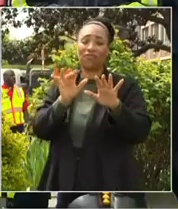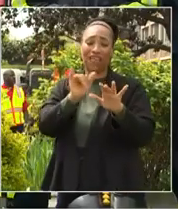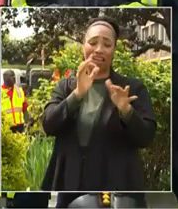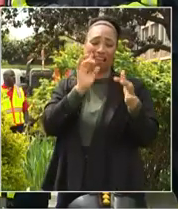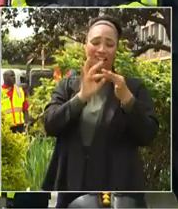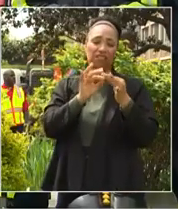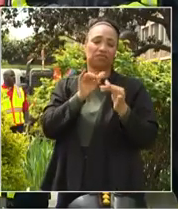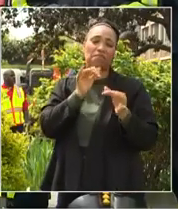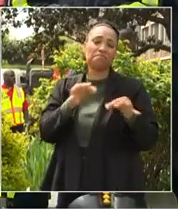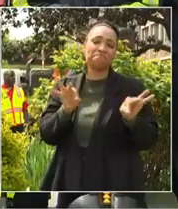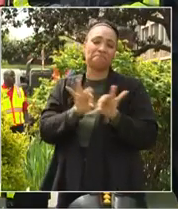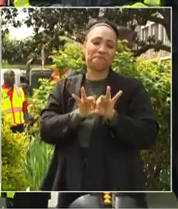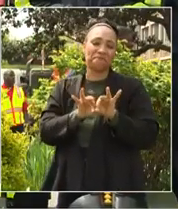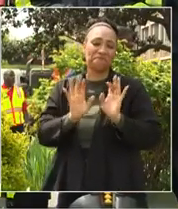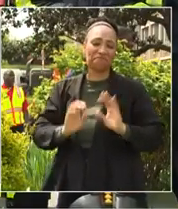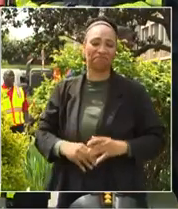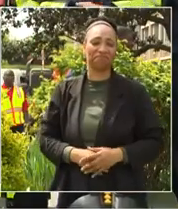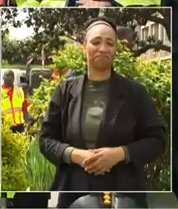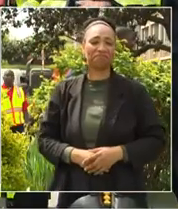irrelevant.